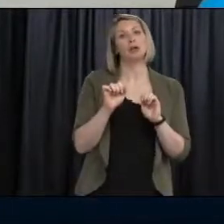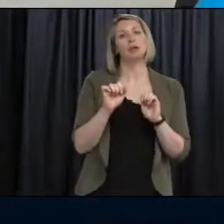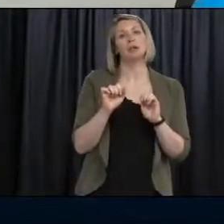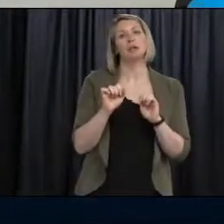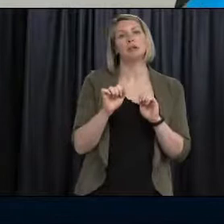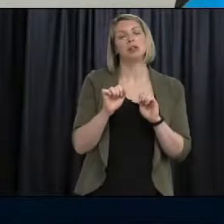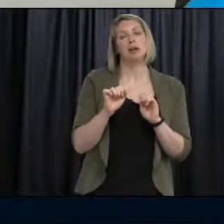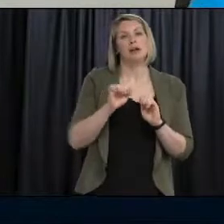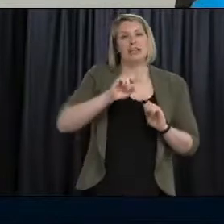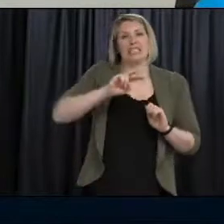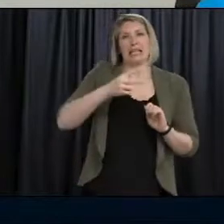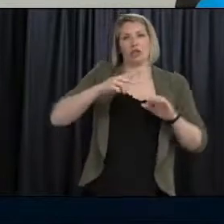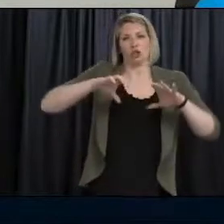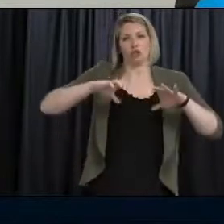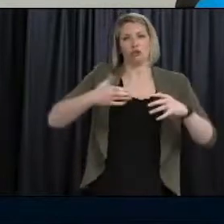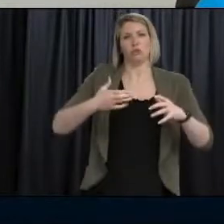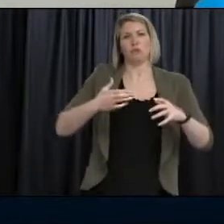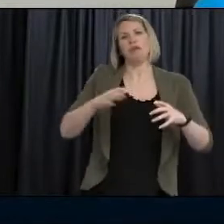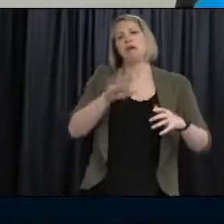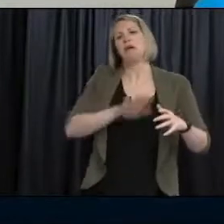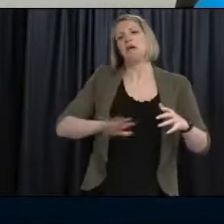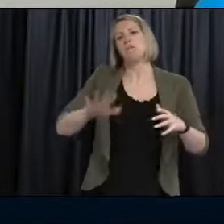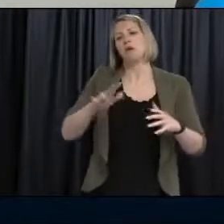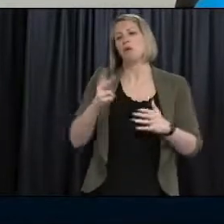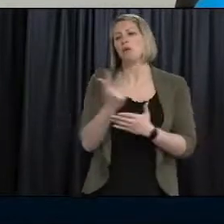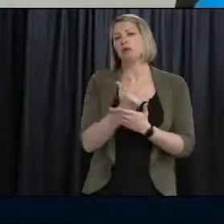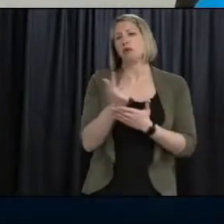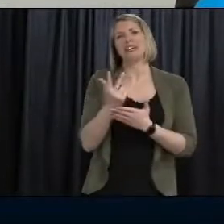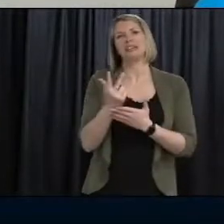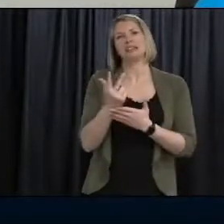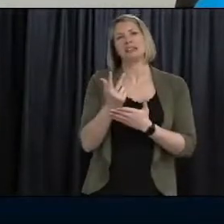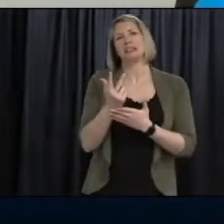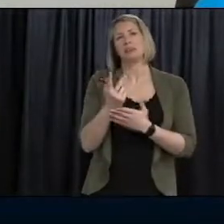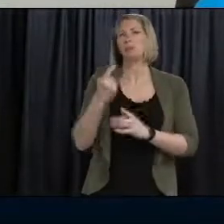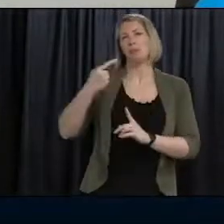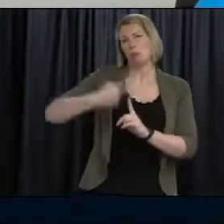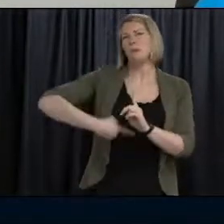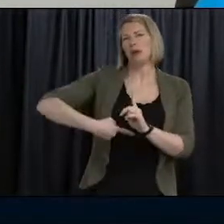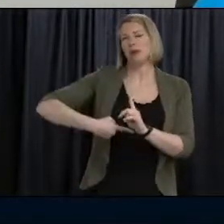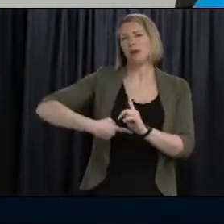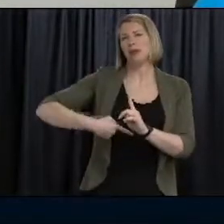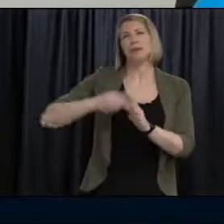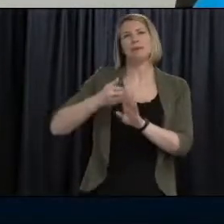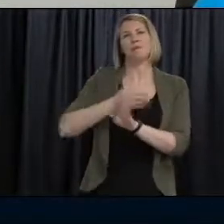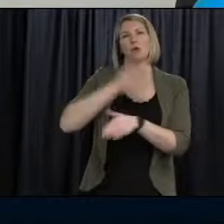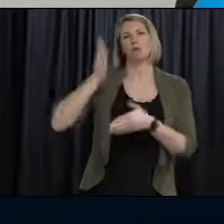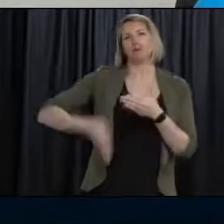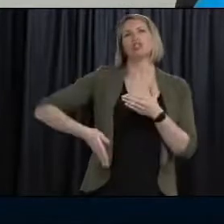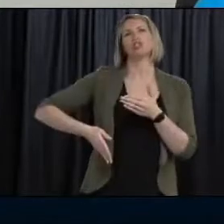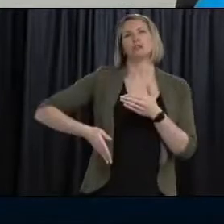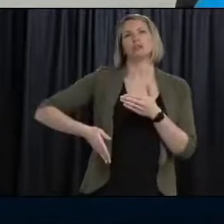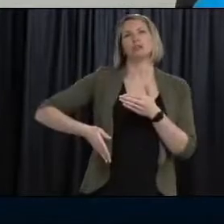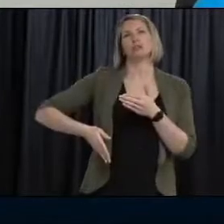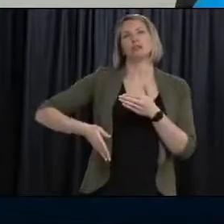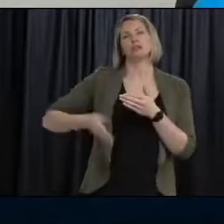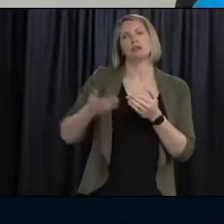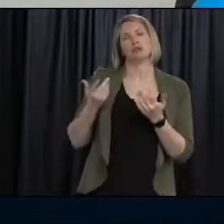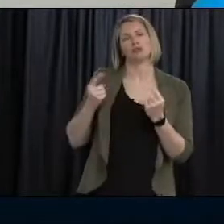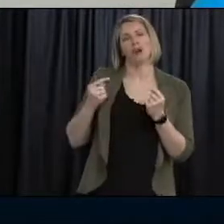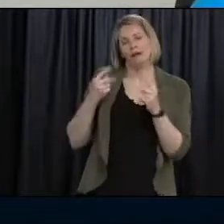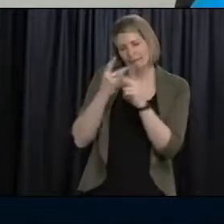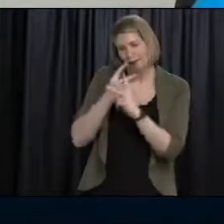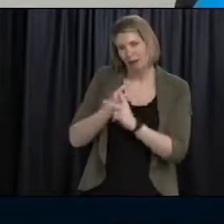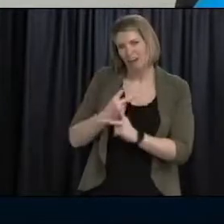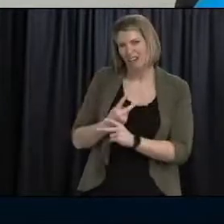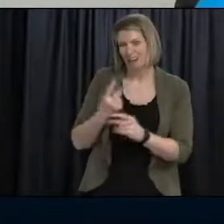complete phase 2, longer than we had anticipated. But we're in the process of trying to quantify that a little